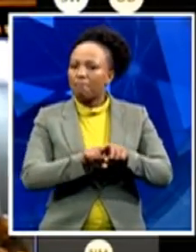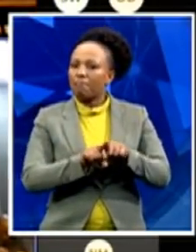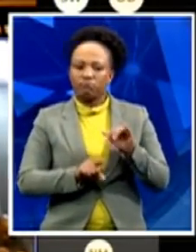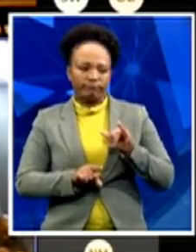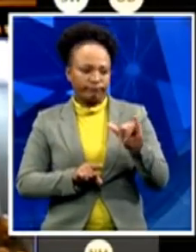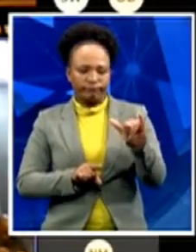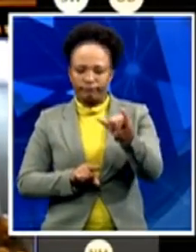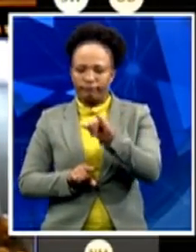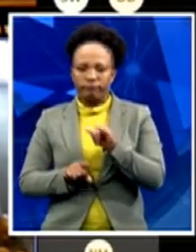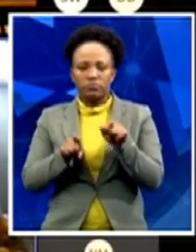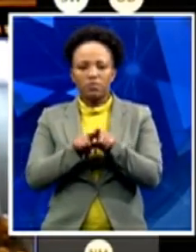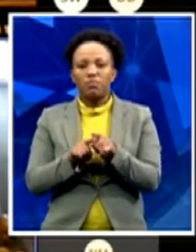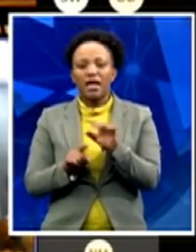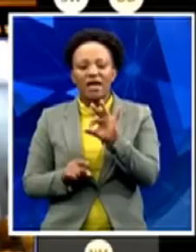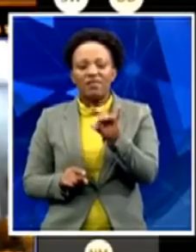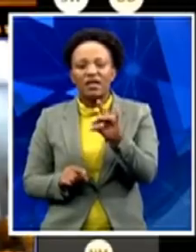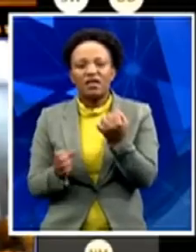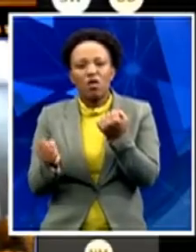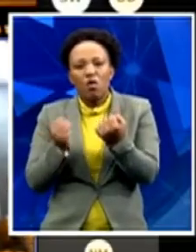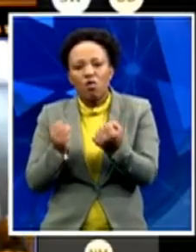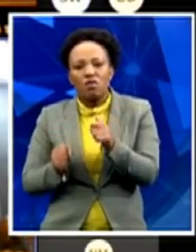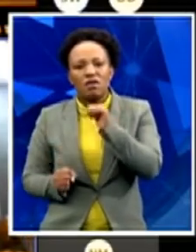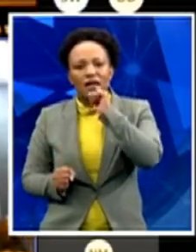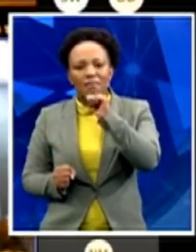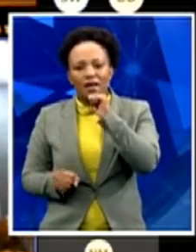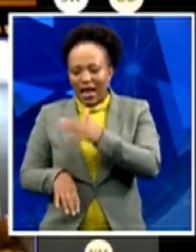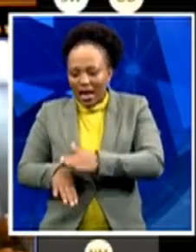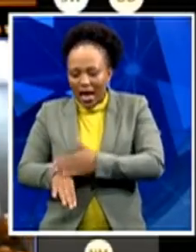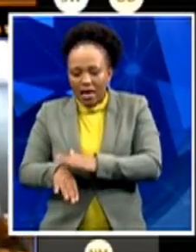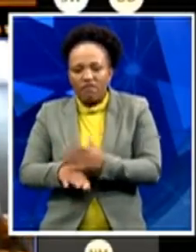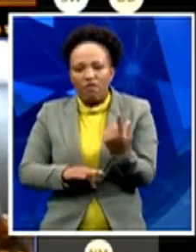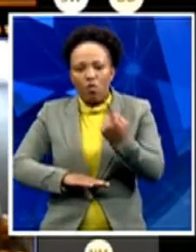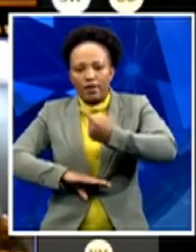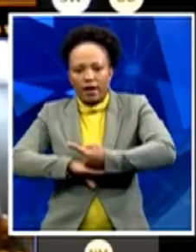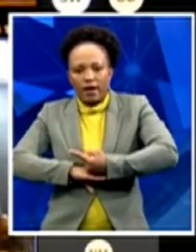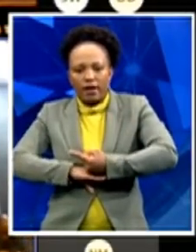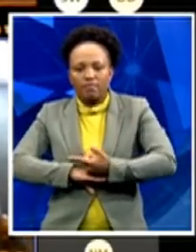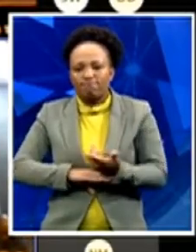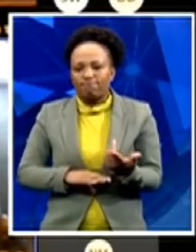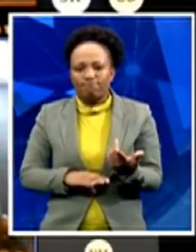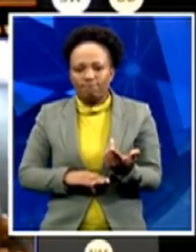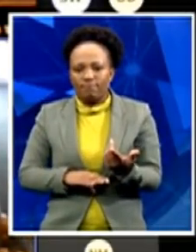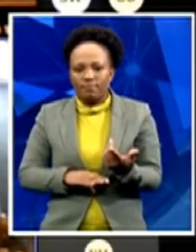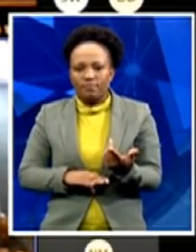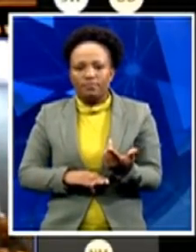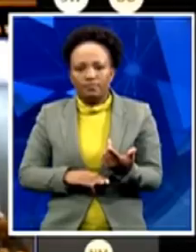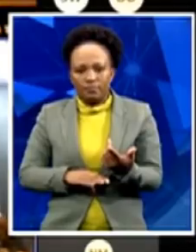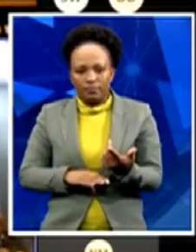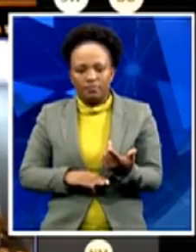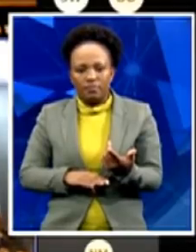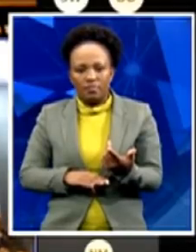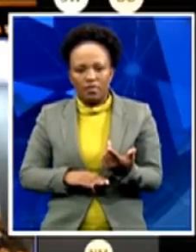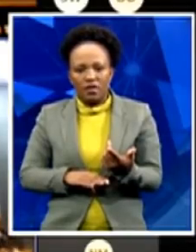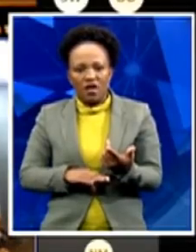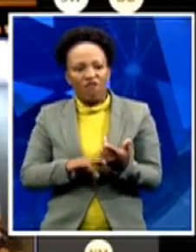if you are late by 1 day, you must, condonation is not there for the taking. You have to seek